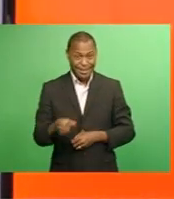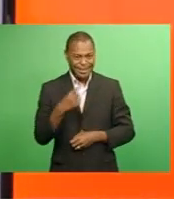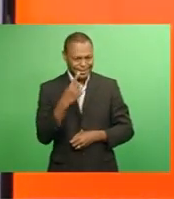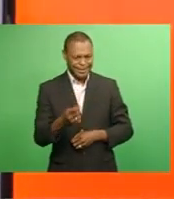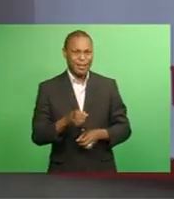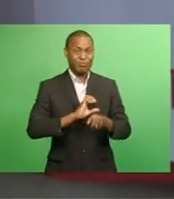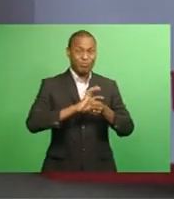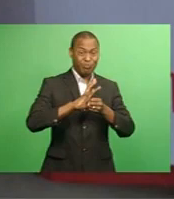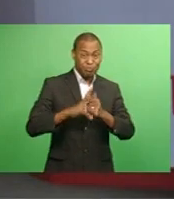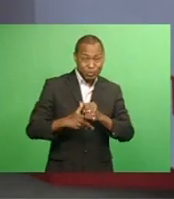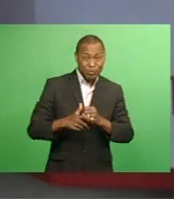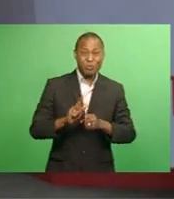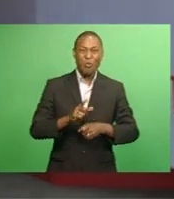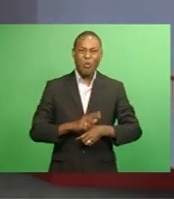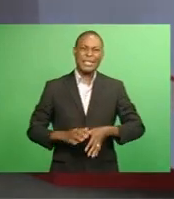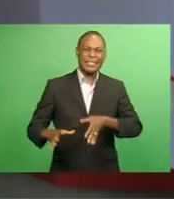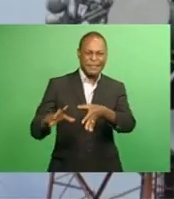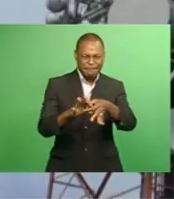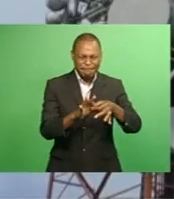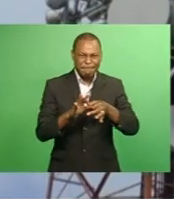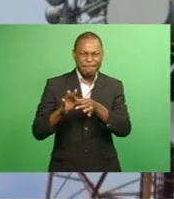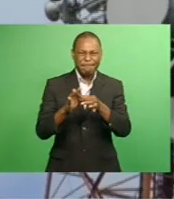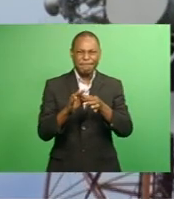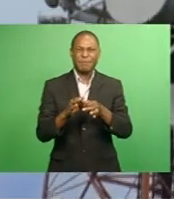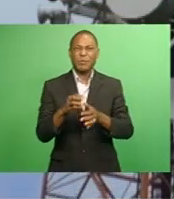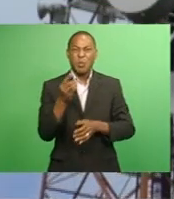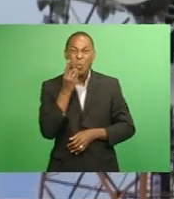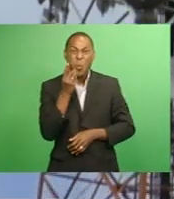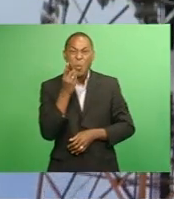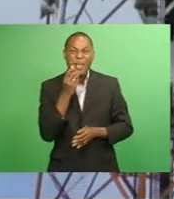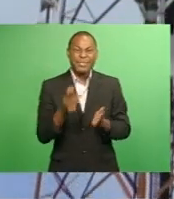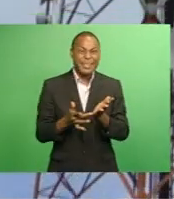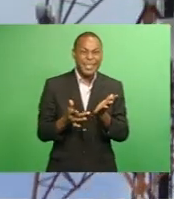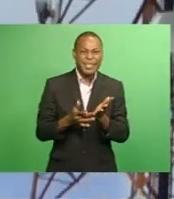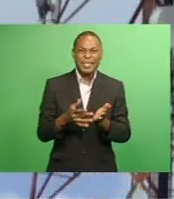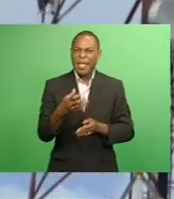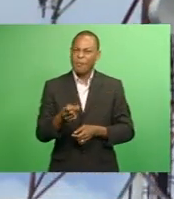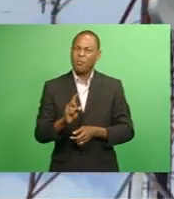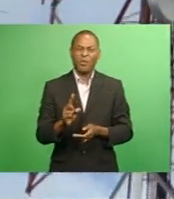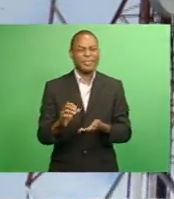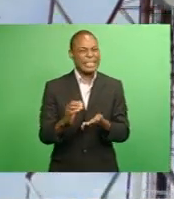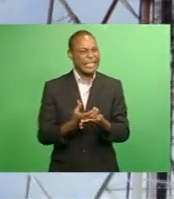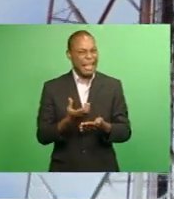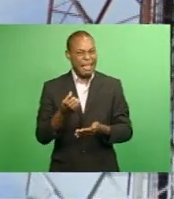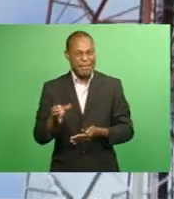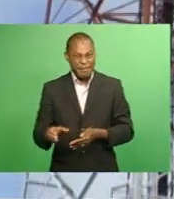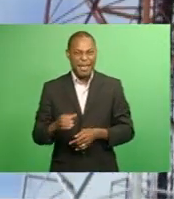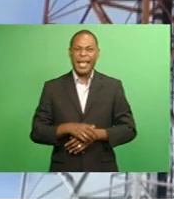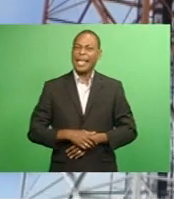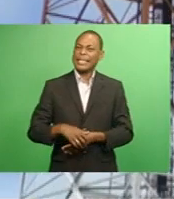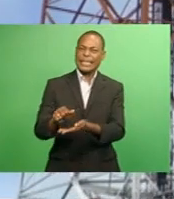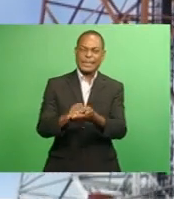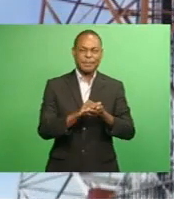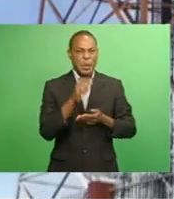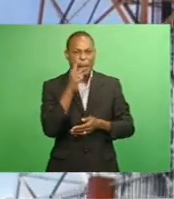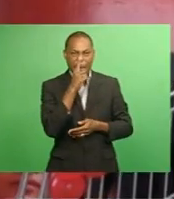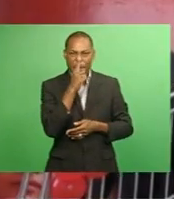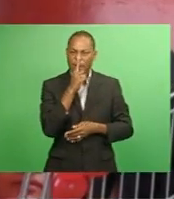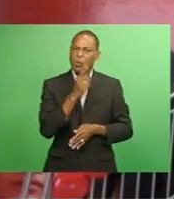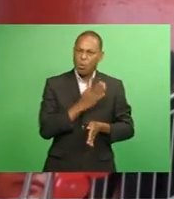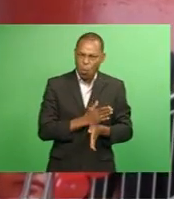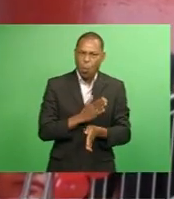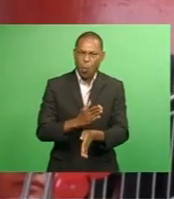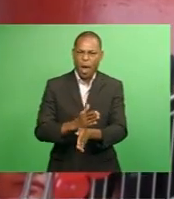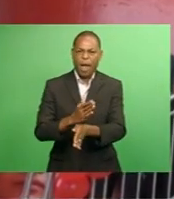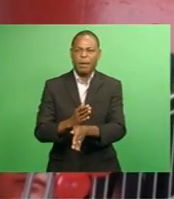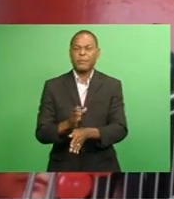pandemic, connectivity through mobile technology has been the ultimate savior and a lifeline for the world, keeping people employed as they worked